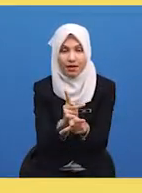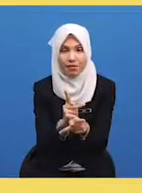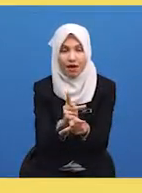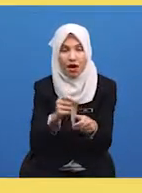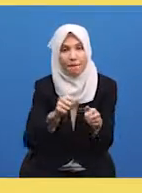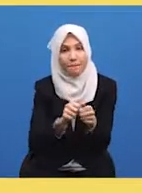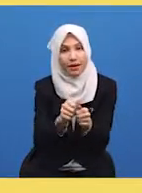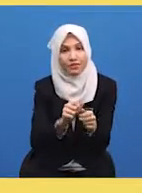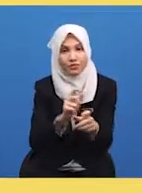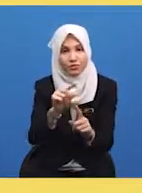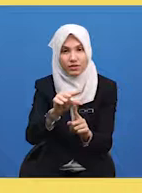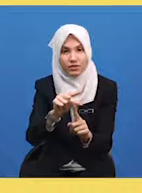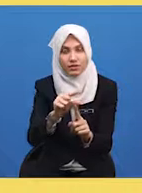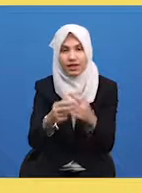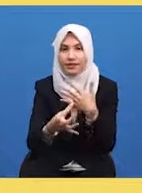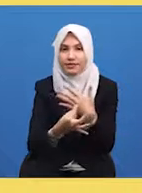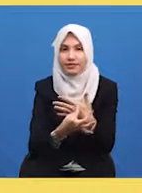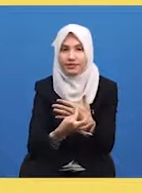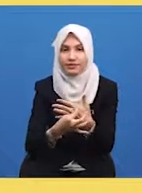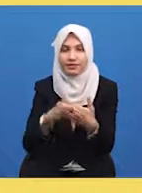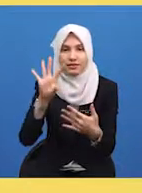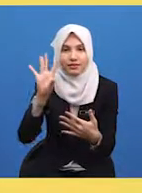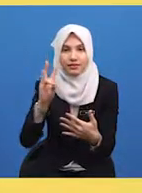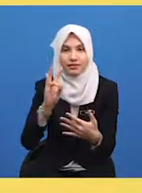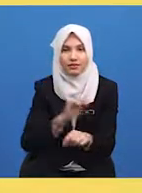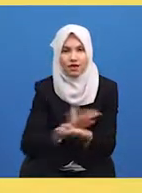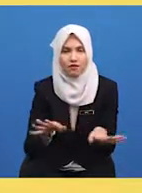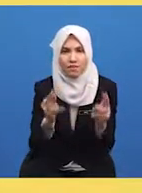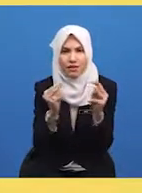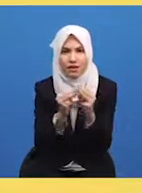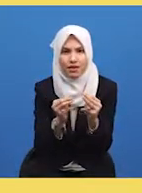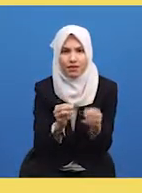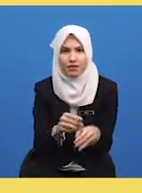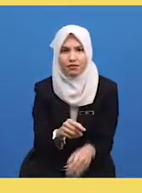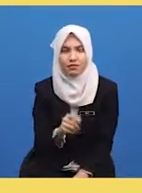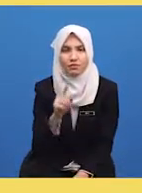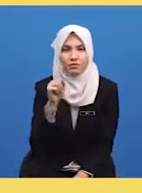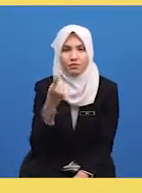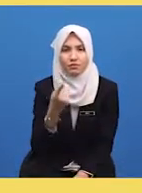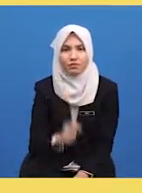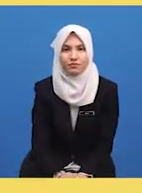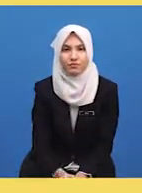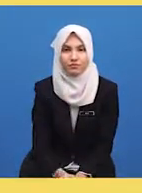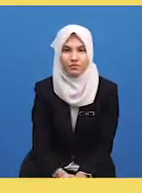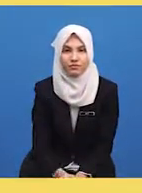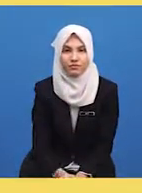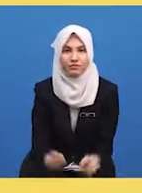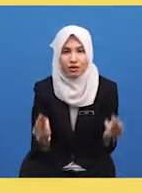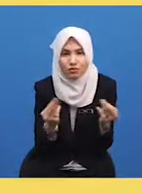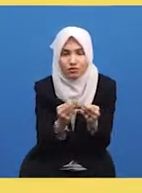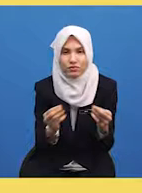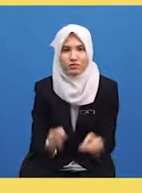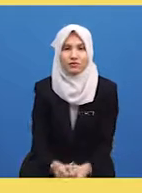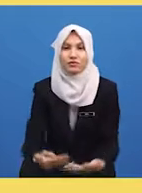safe. Number 7, never meet anyone in person you've only met online. And lastly,